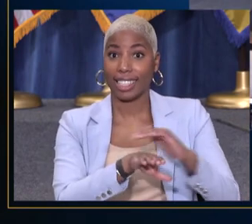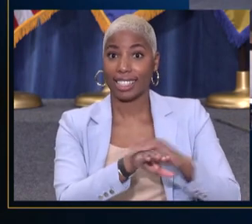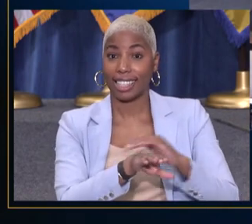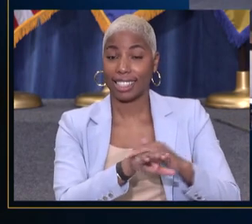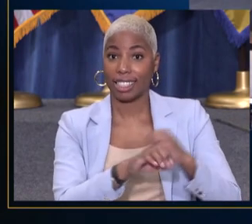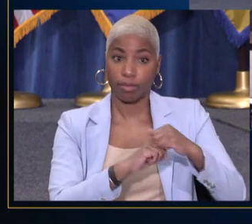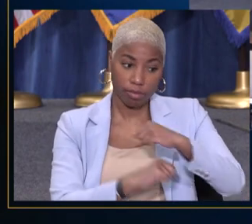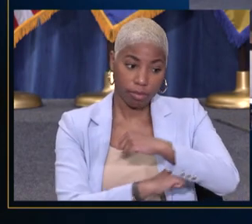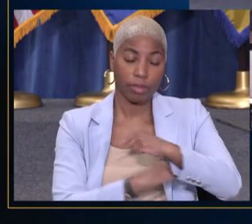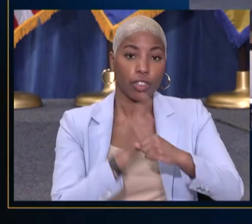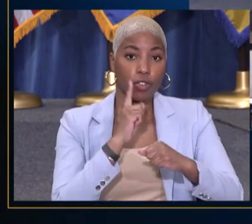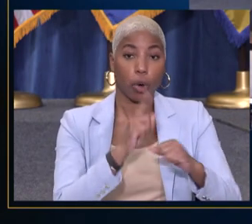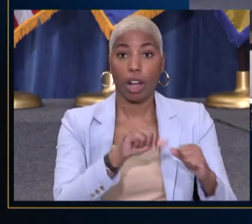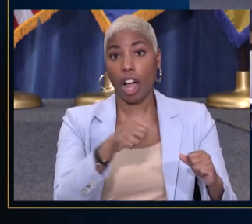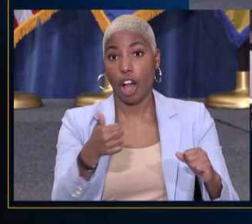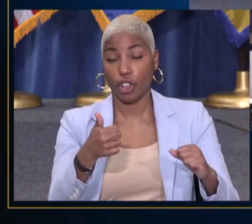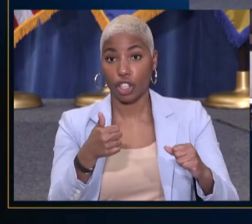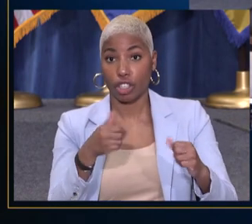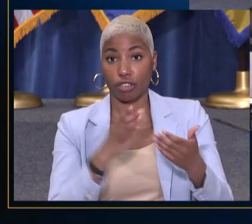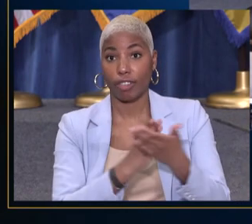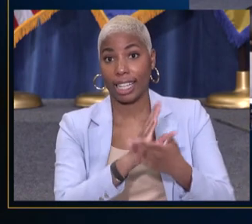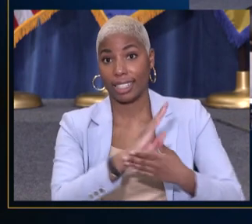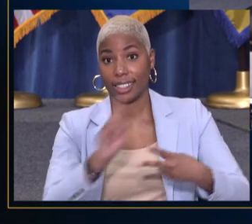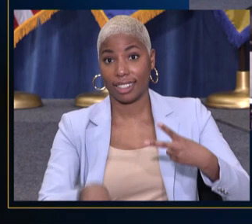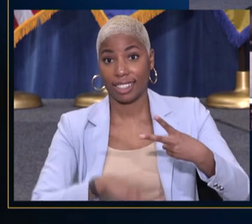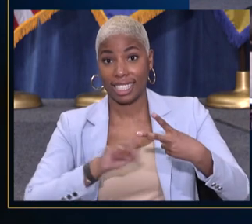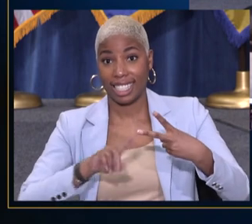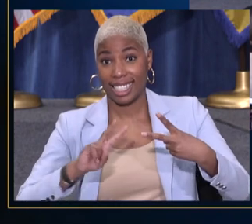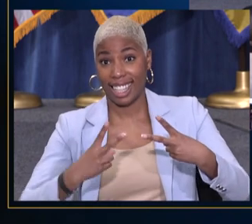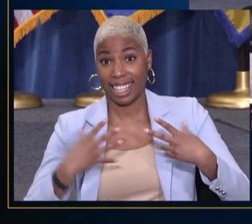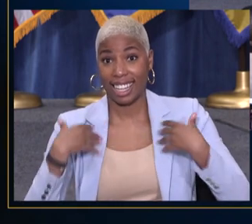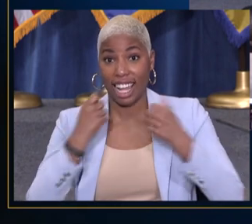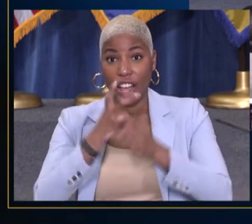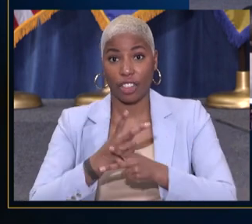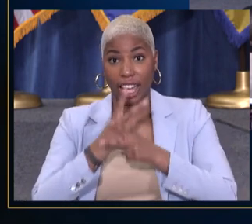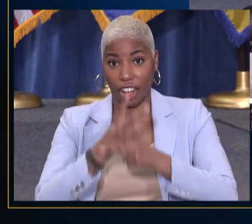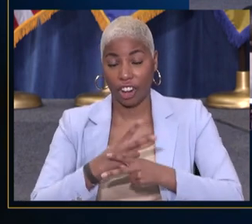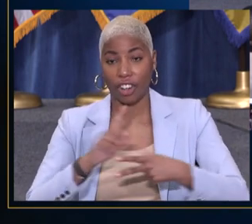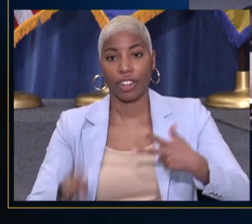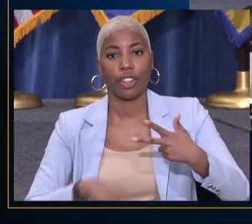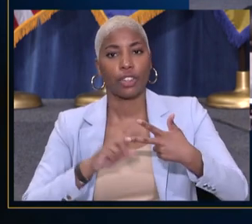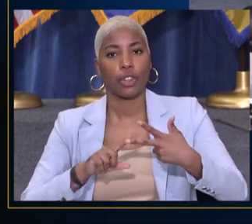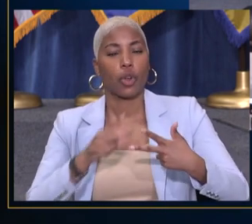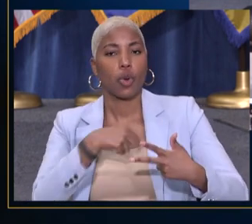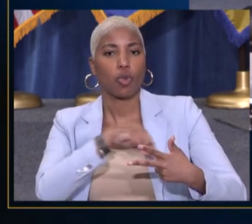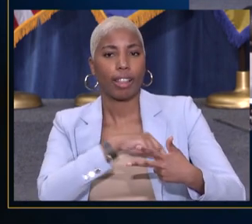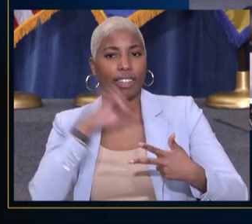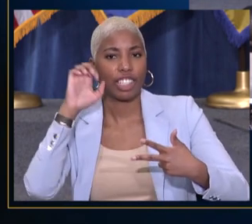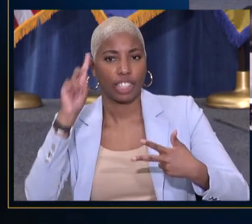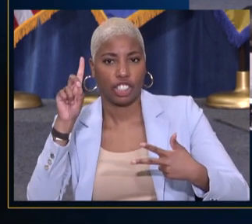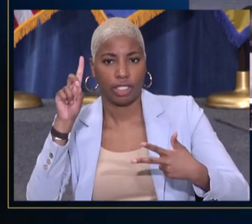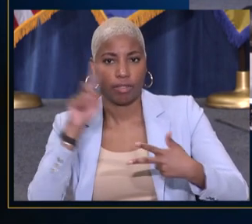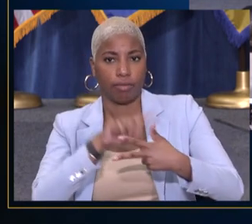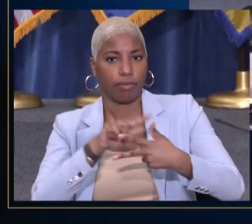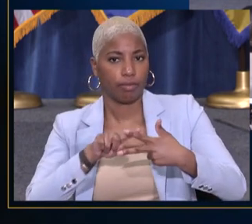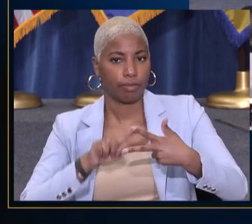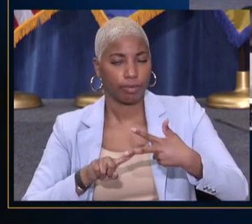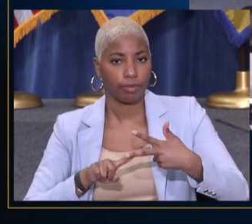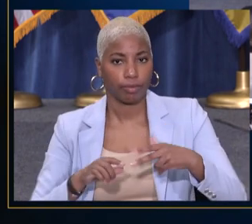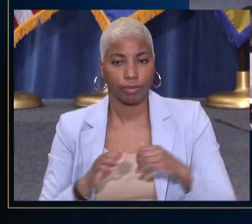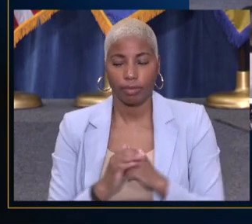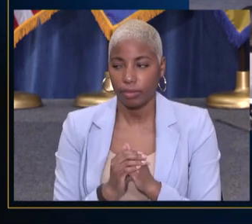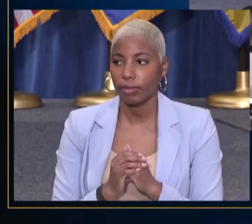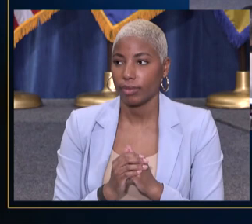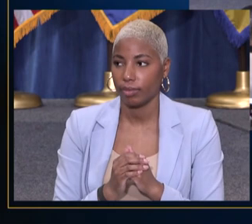rights, and right under that is the delivery of quality health care followed by quality education. So I want to